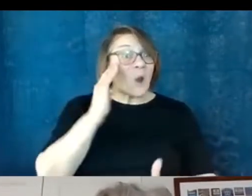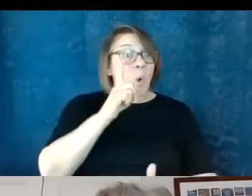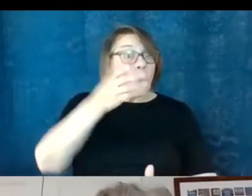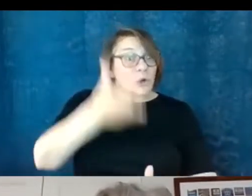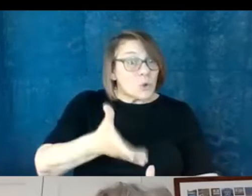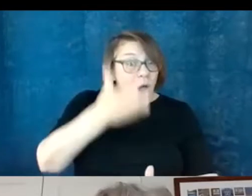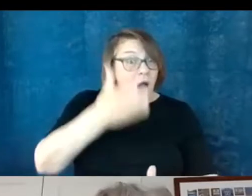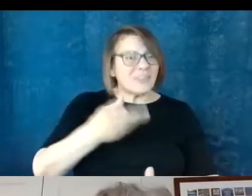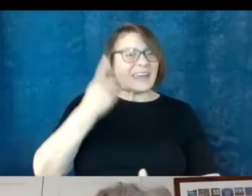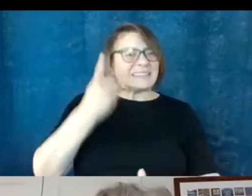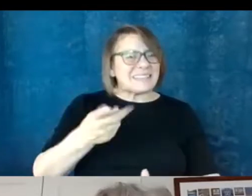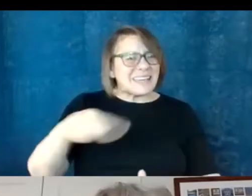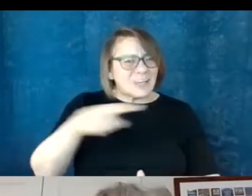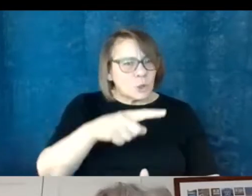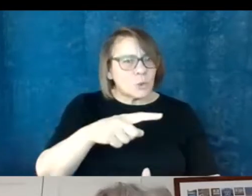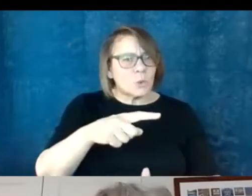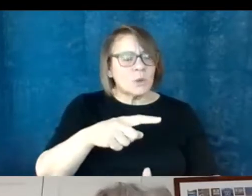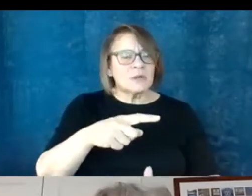are,